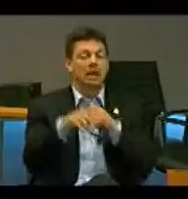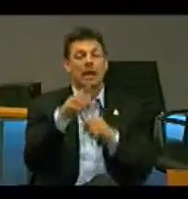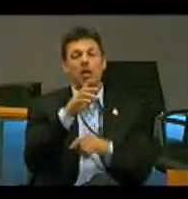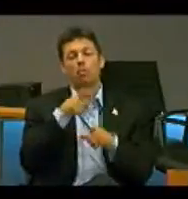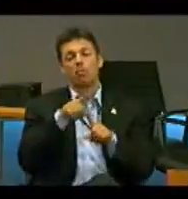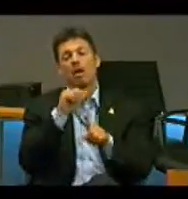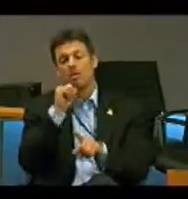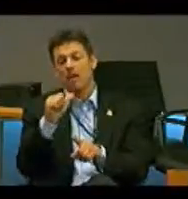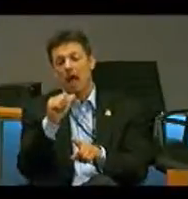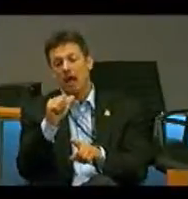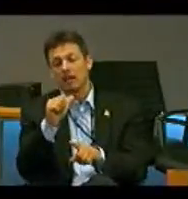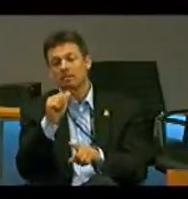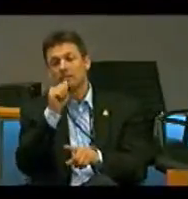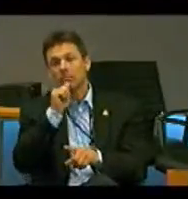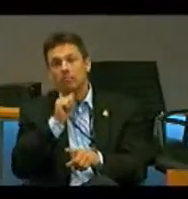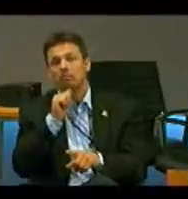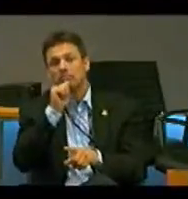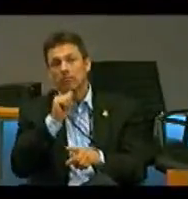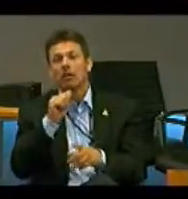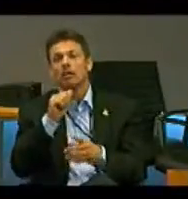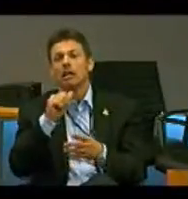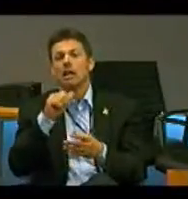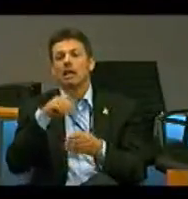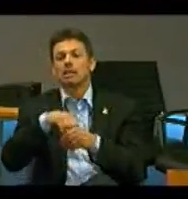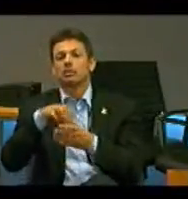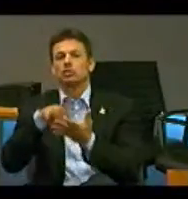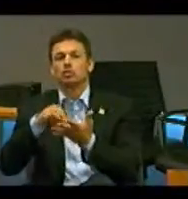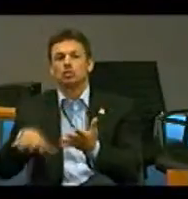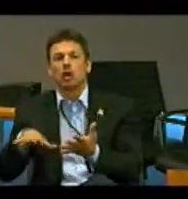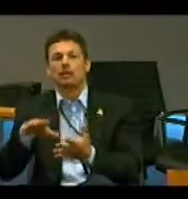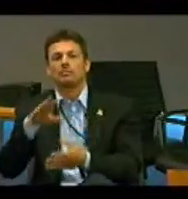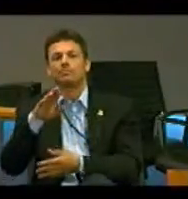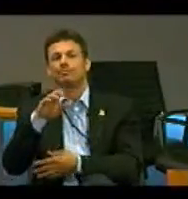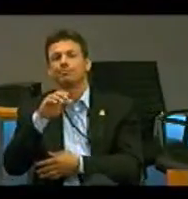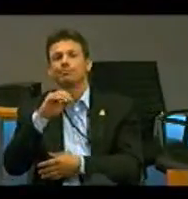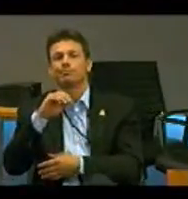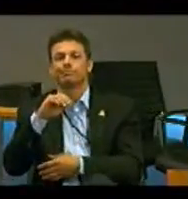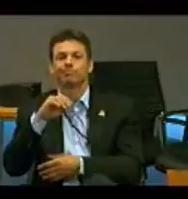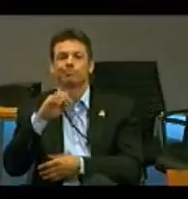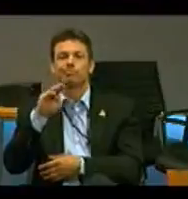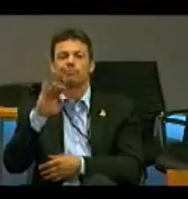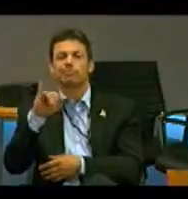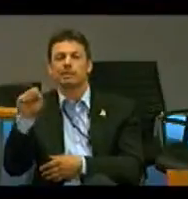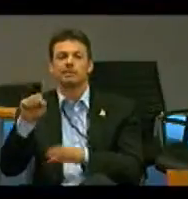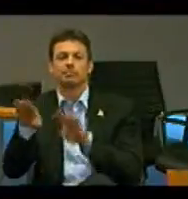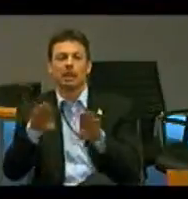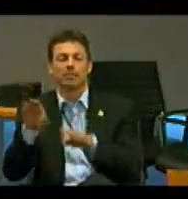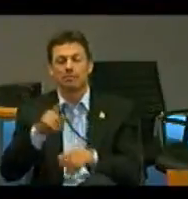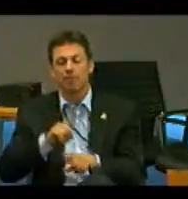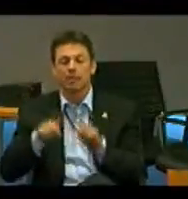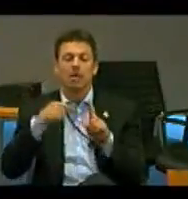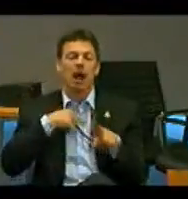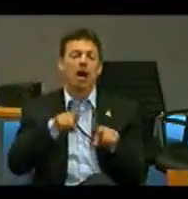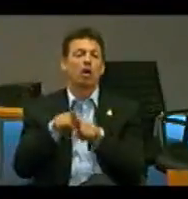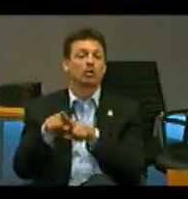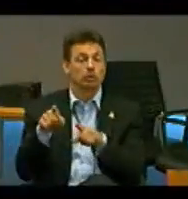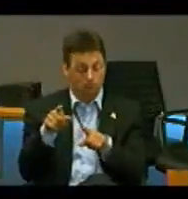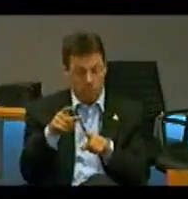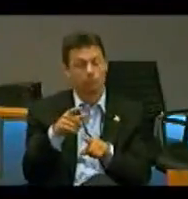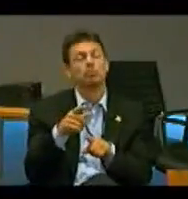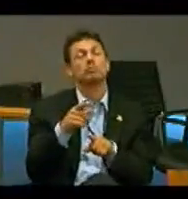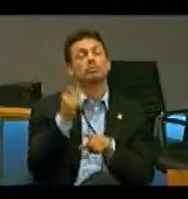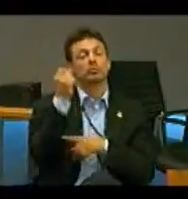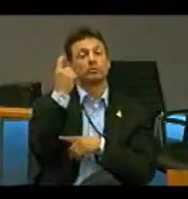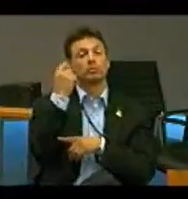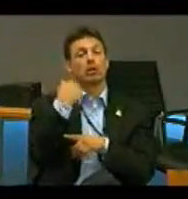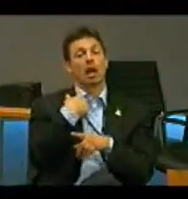any increases in student misbehavior. However, I would also very much caution, all